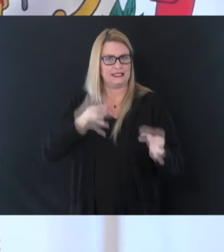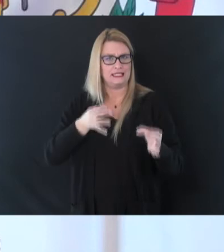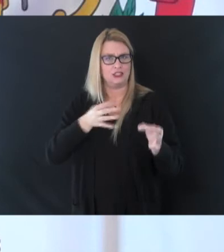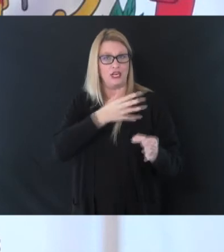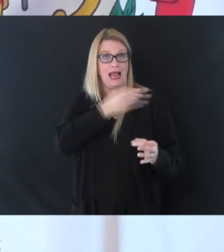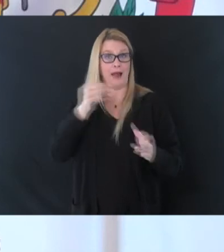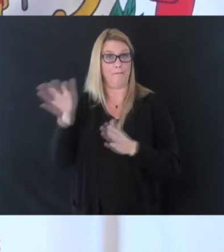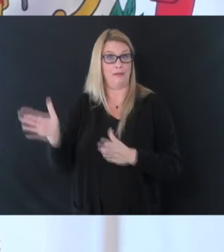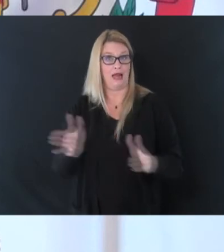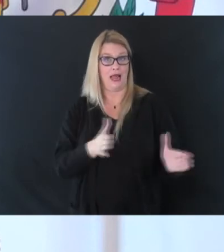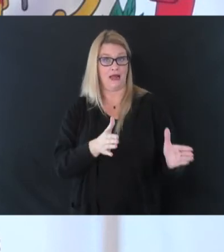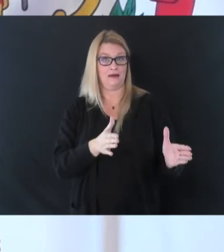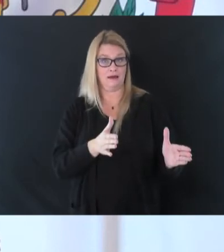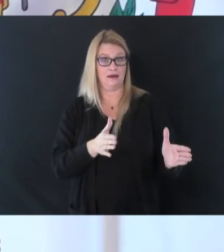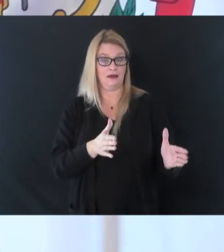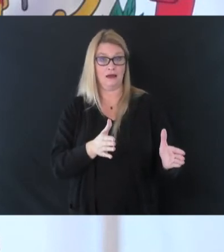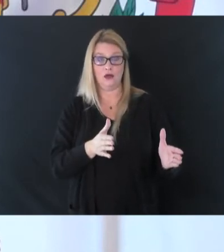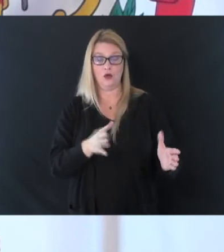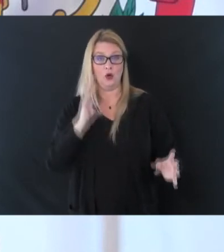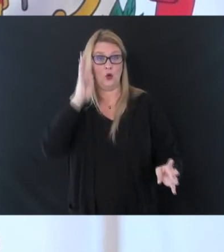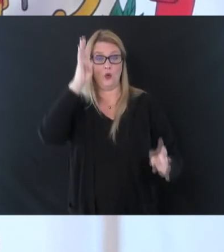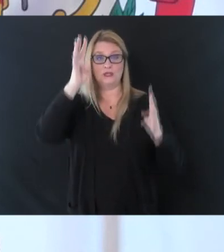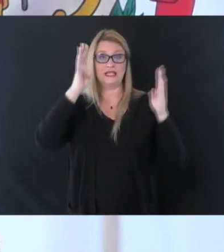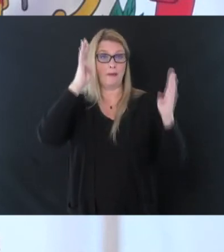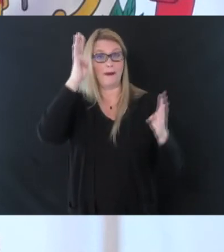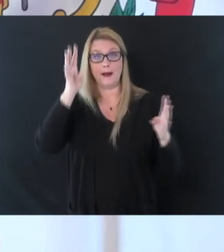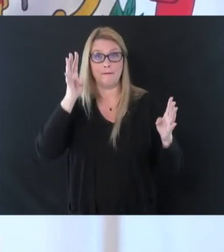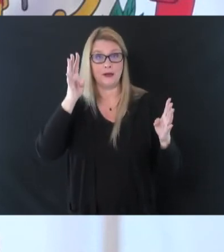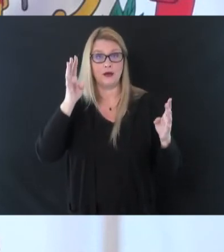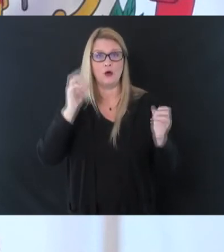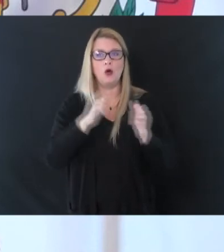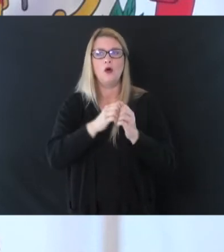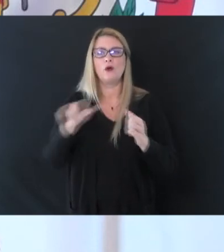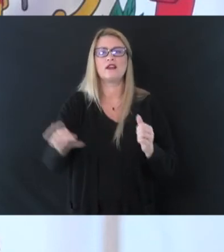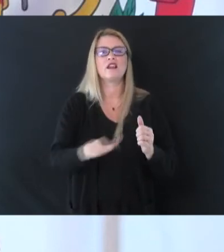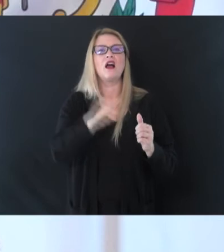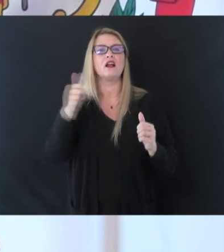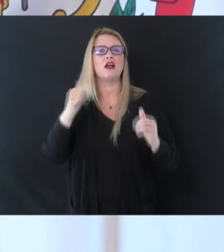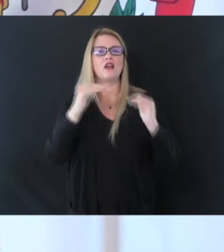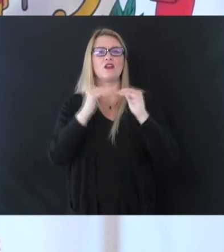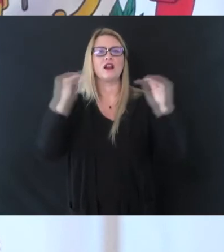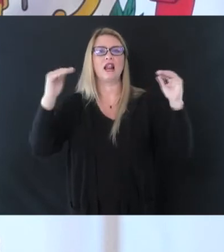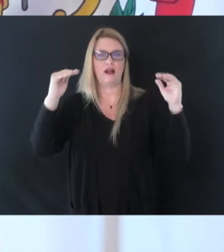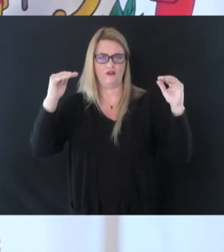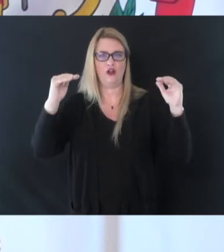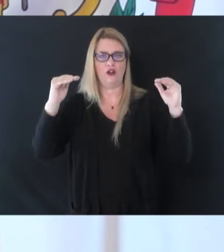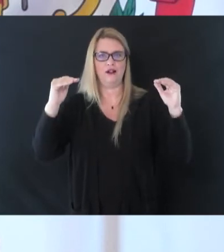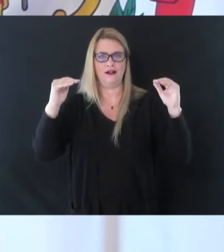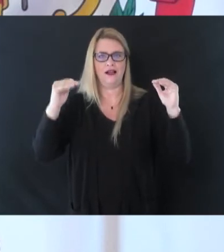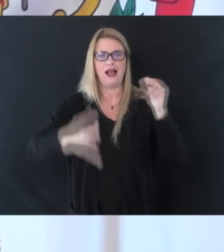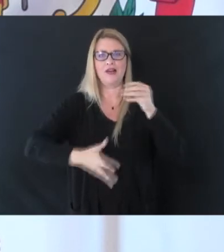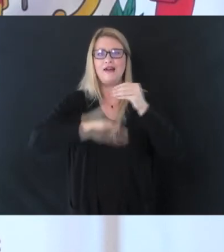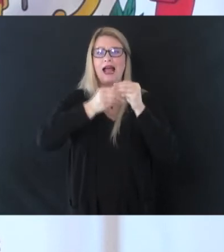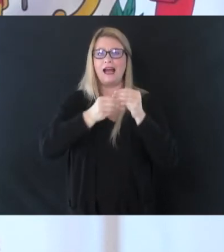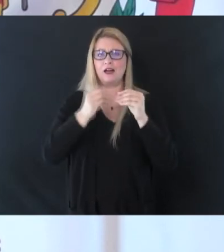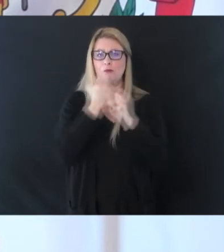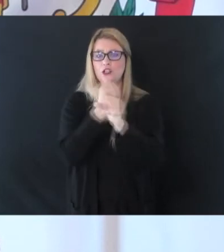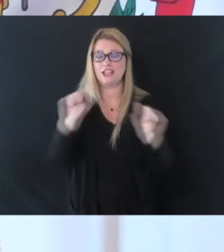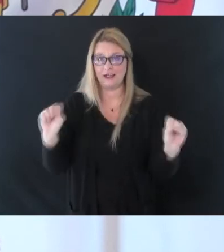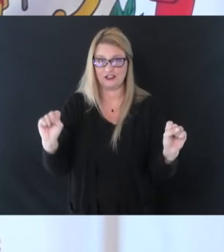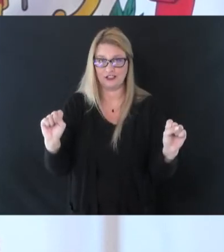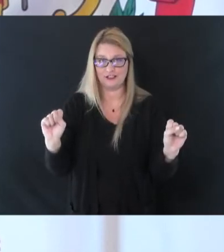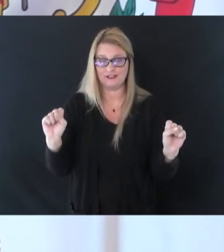to absolutely come up with another level of an insurance policy. The insurance policy, the additional level